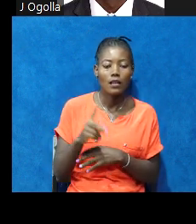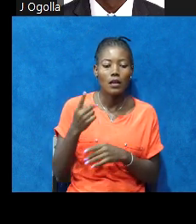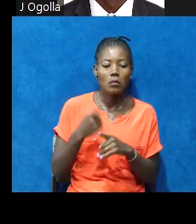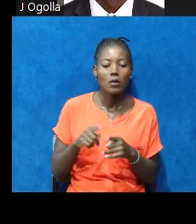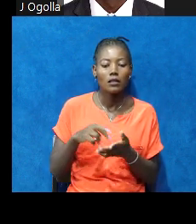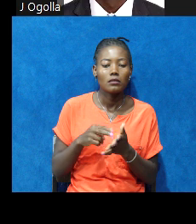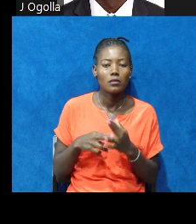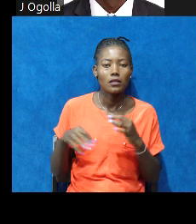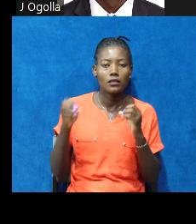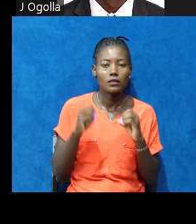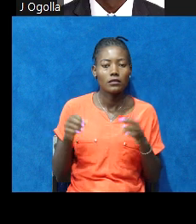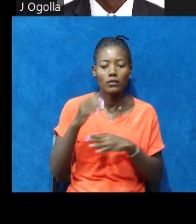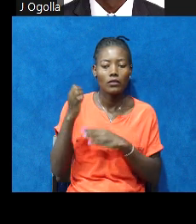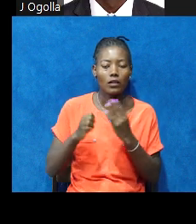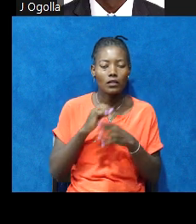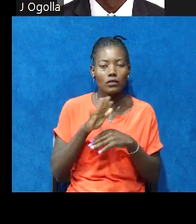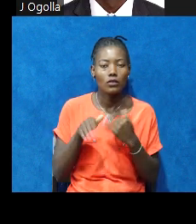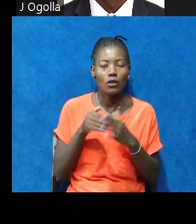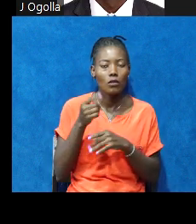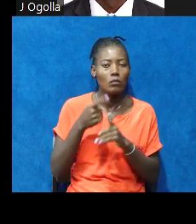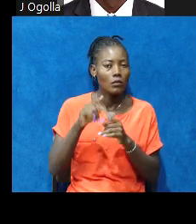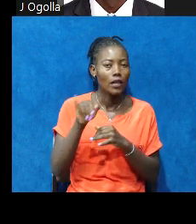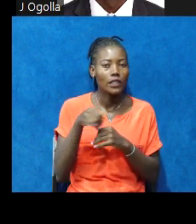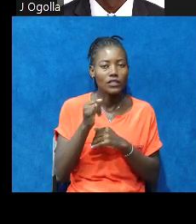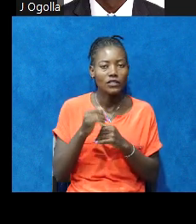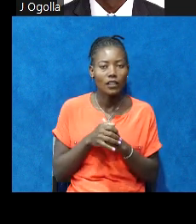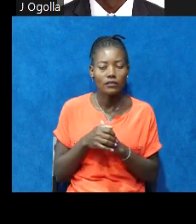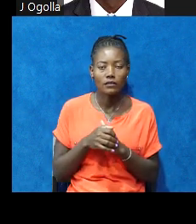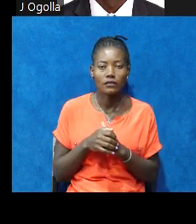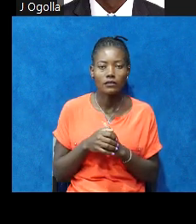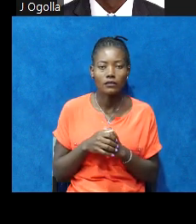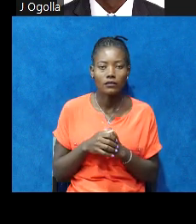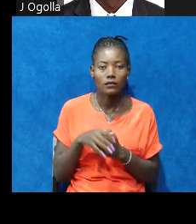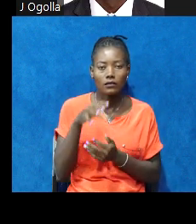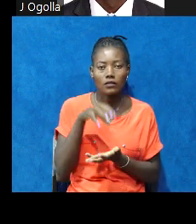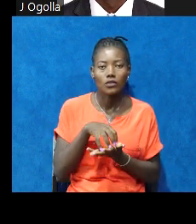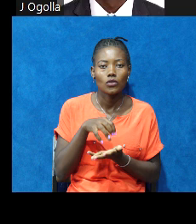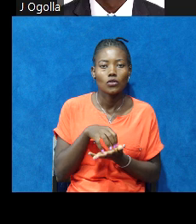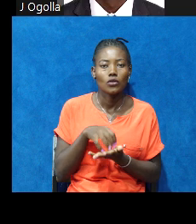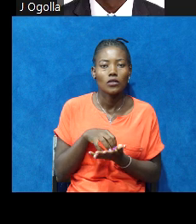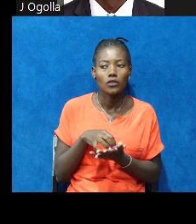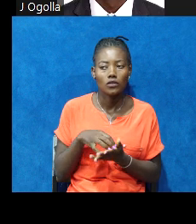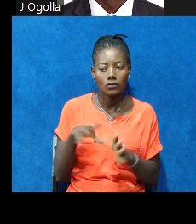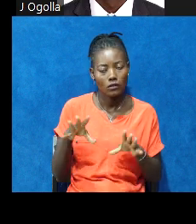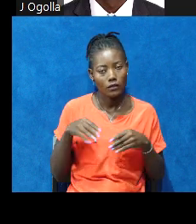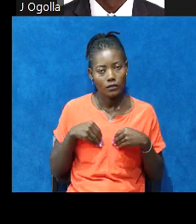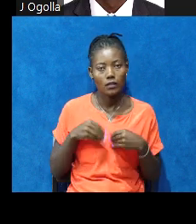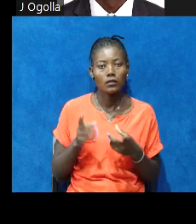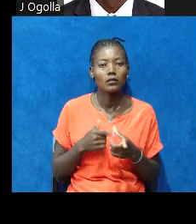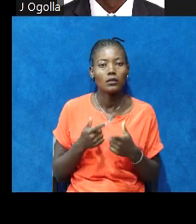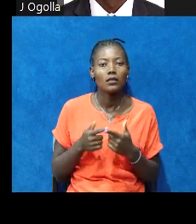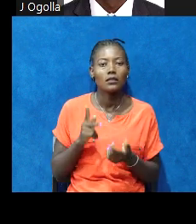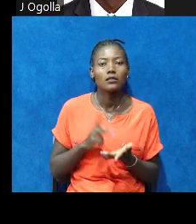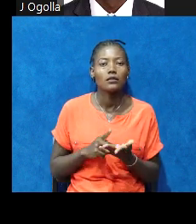Like, it doesn't mean that it's the end all be all. It's just the situation as it is. So you